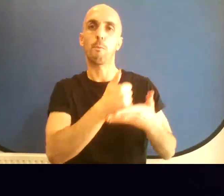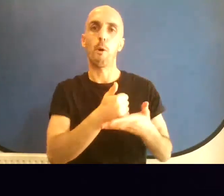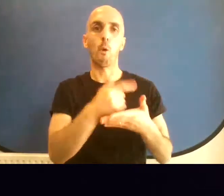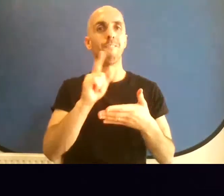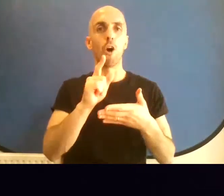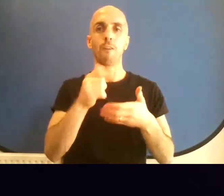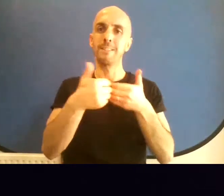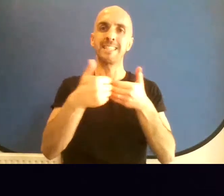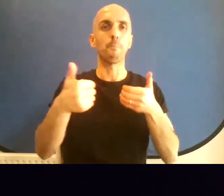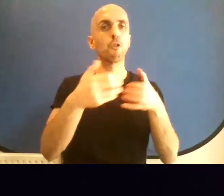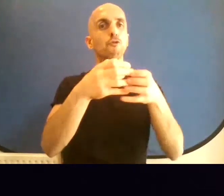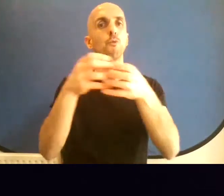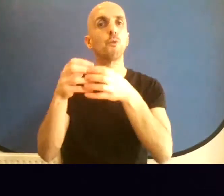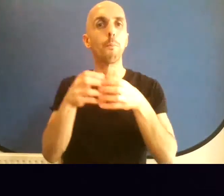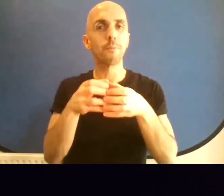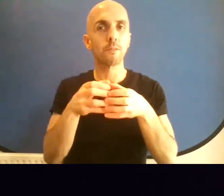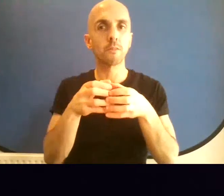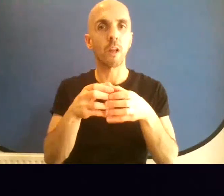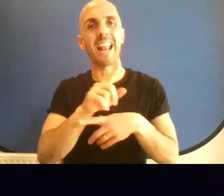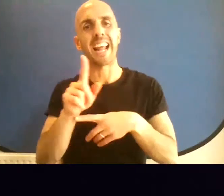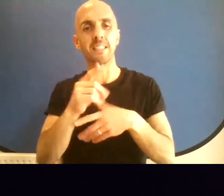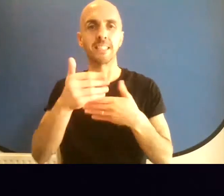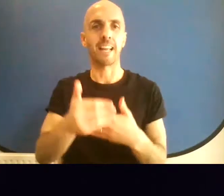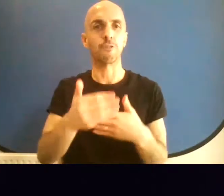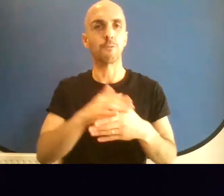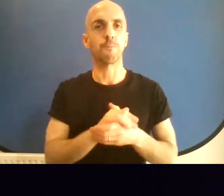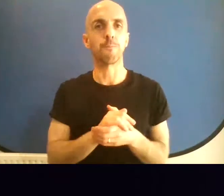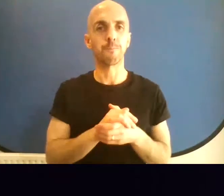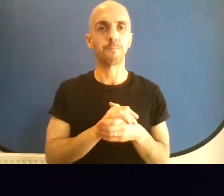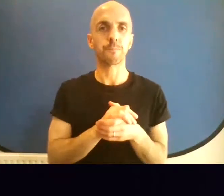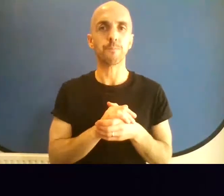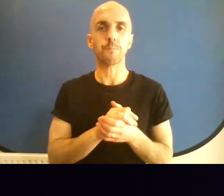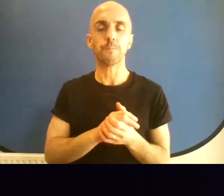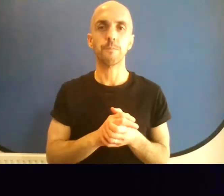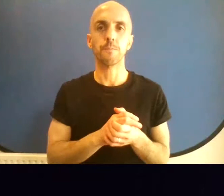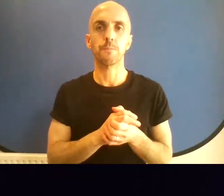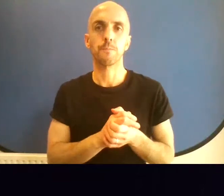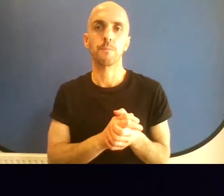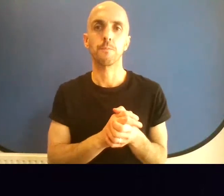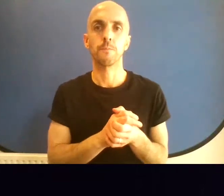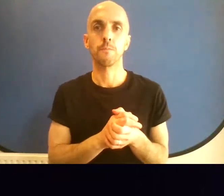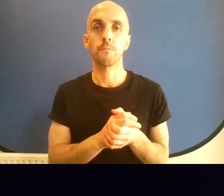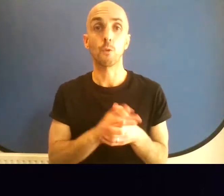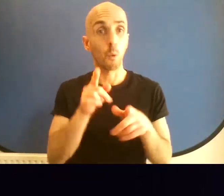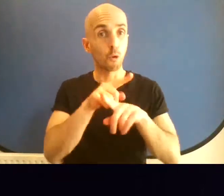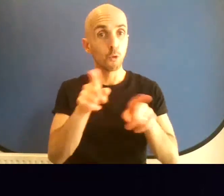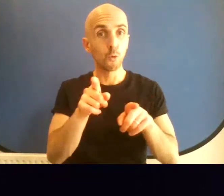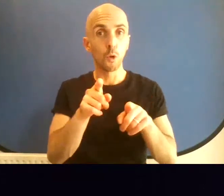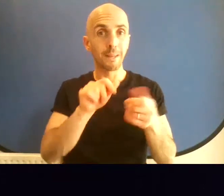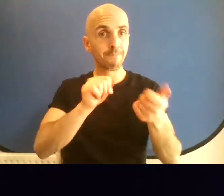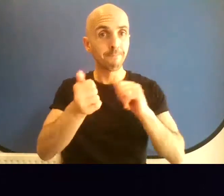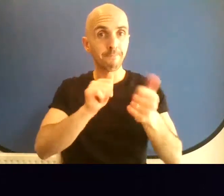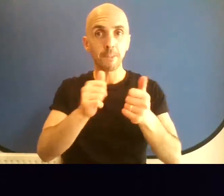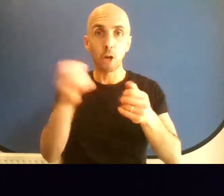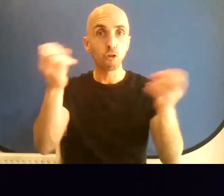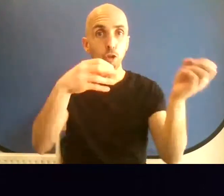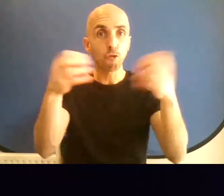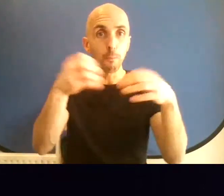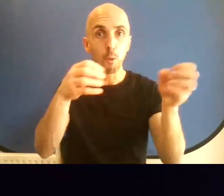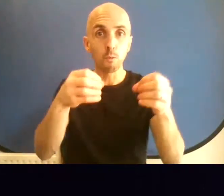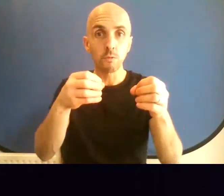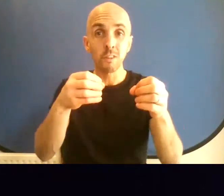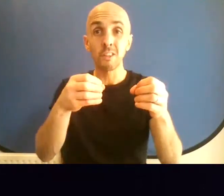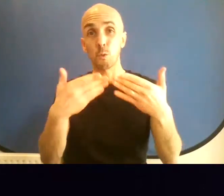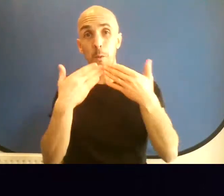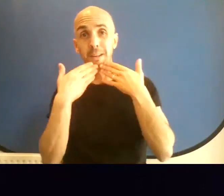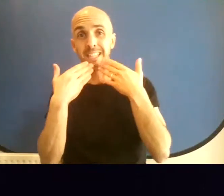session, as we'll all have the opportunity to discuss what we're talking about here, so you'll have the opportunity to contribute. And what I would say is, if you could contribute, that will make it